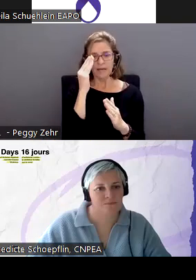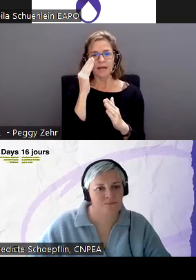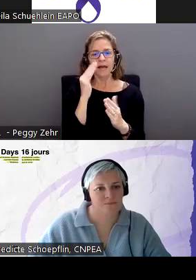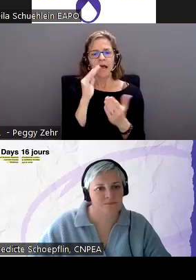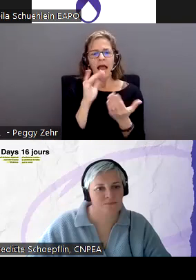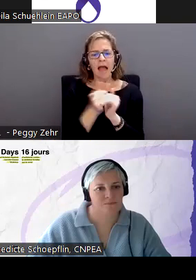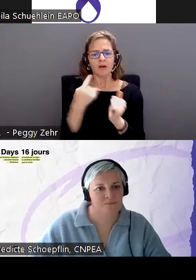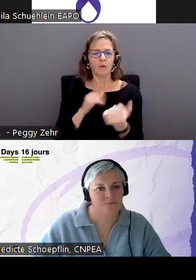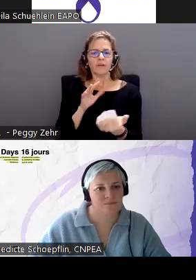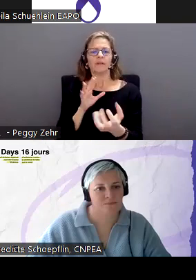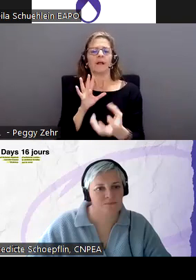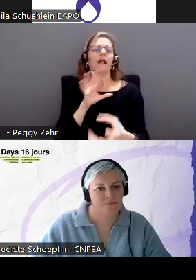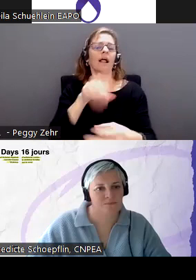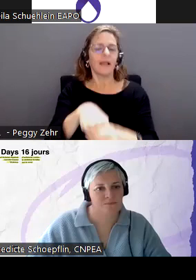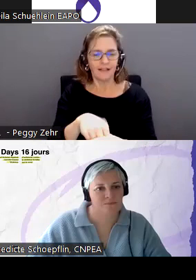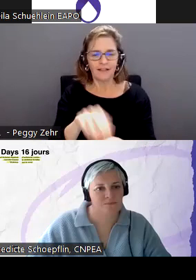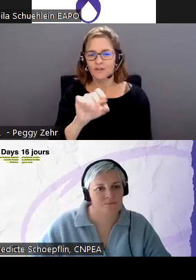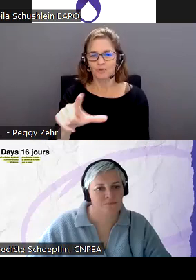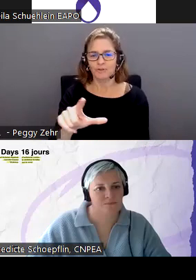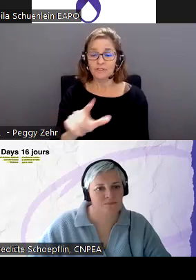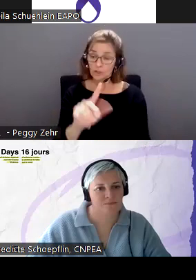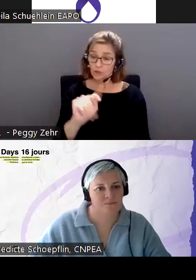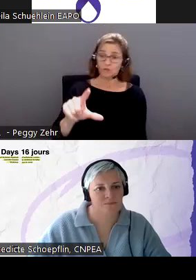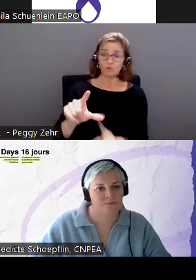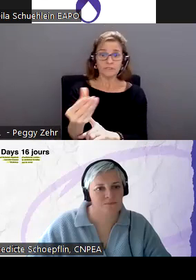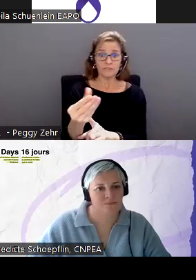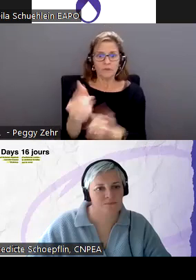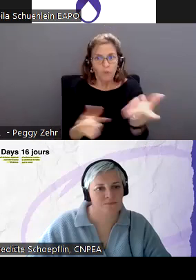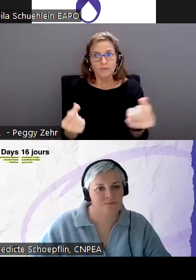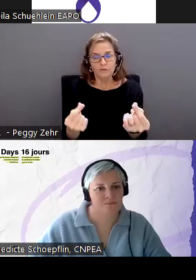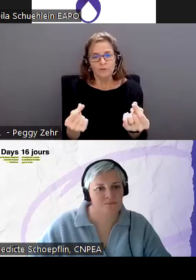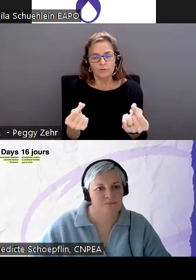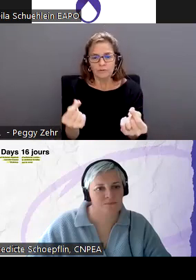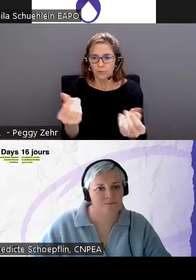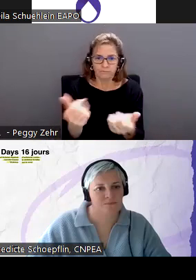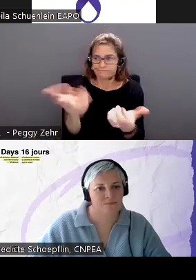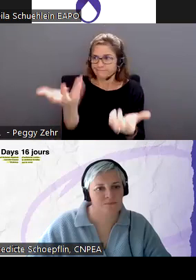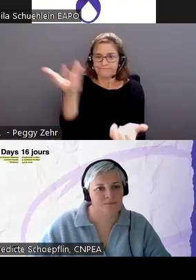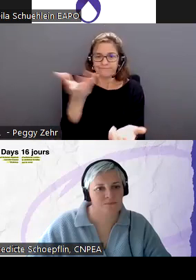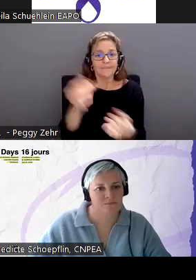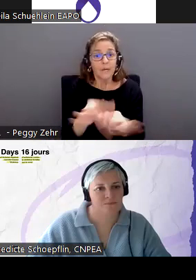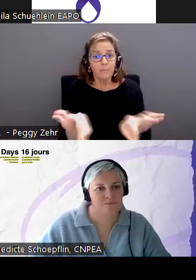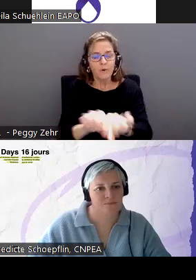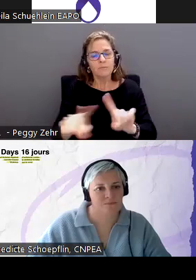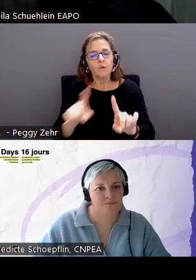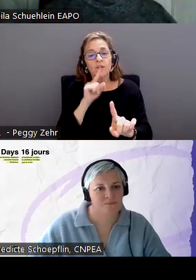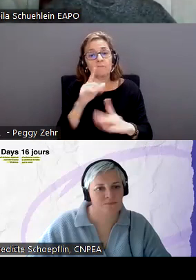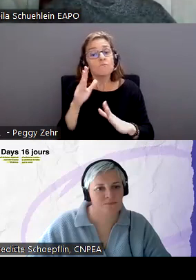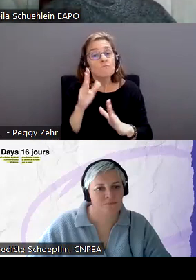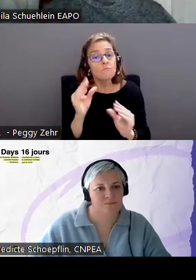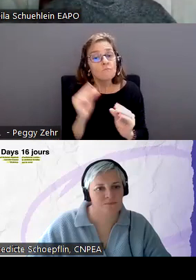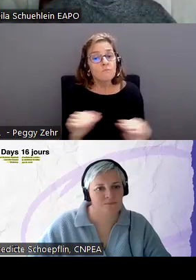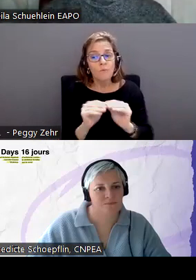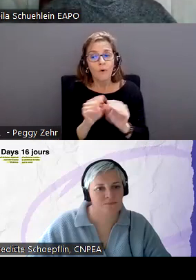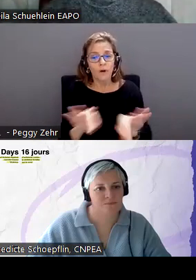make the most difference. So yes, tools are important, but it's much more about who you are as a person using